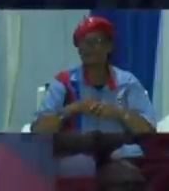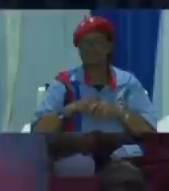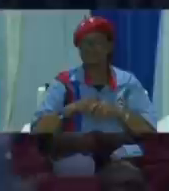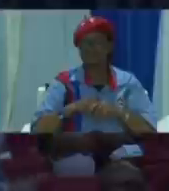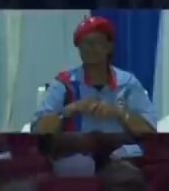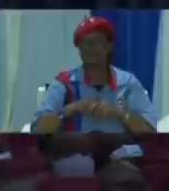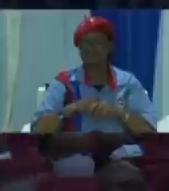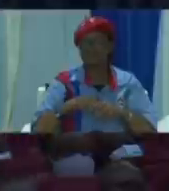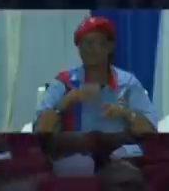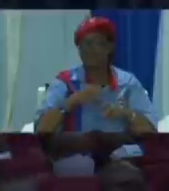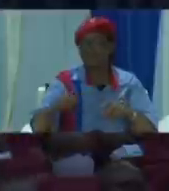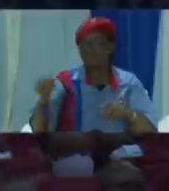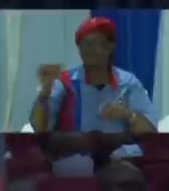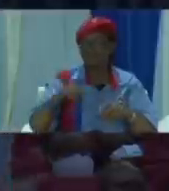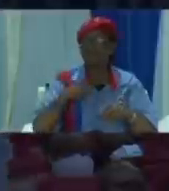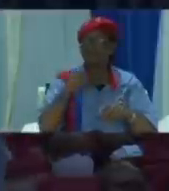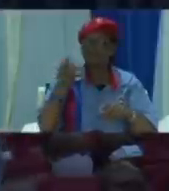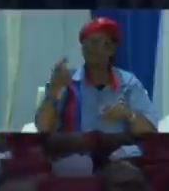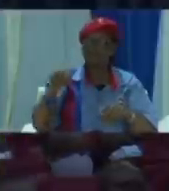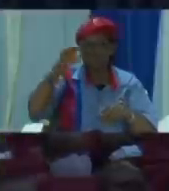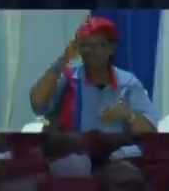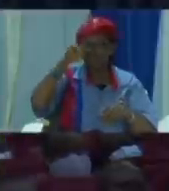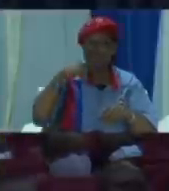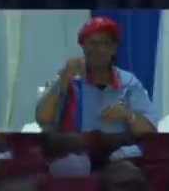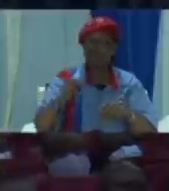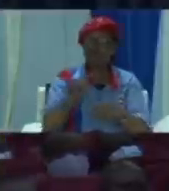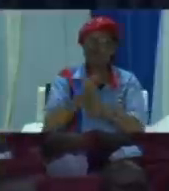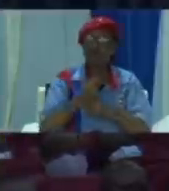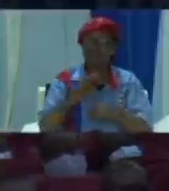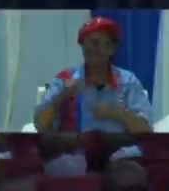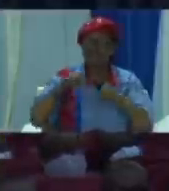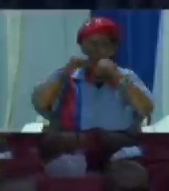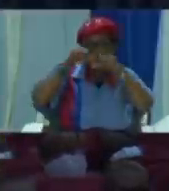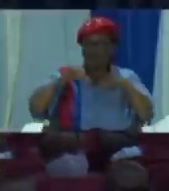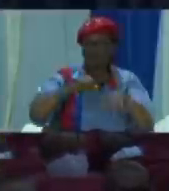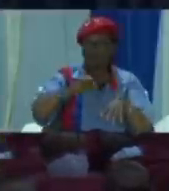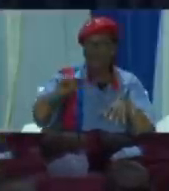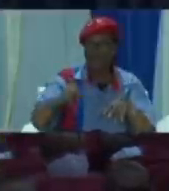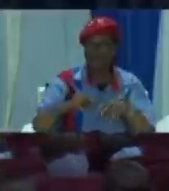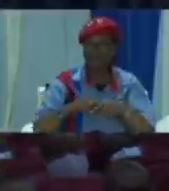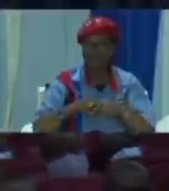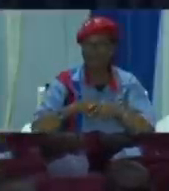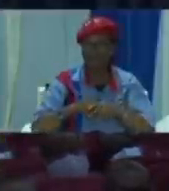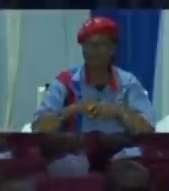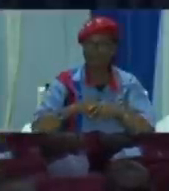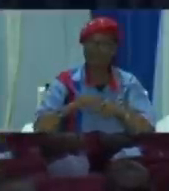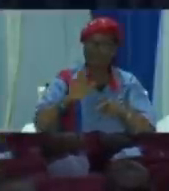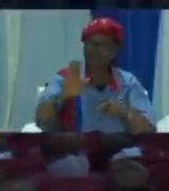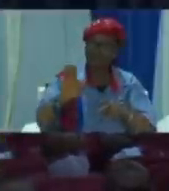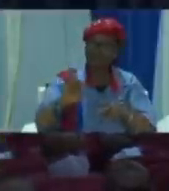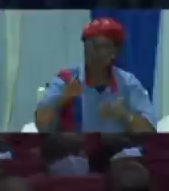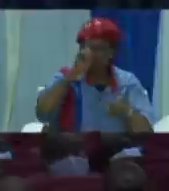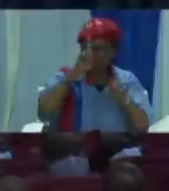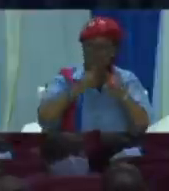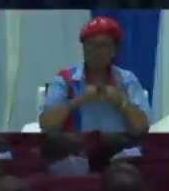And they told the man who got the blessing, your brother is